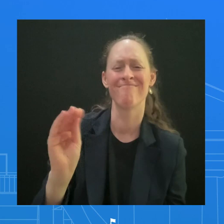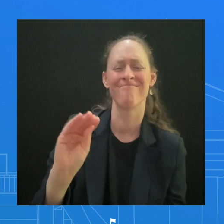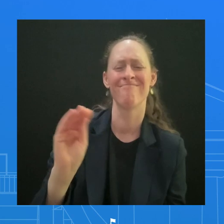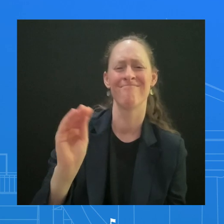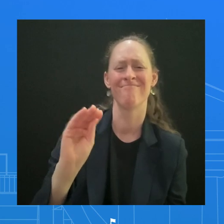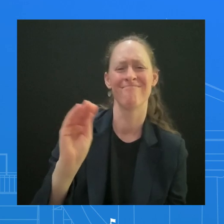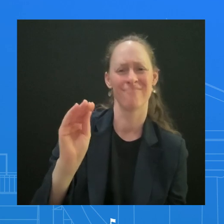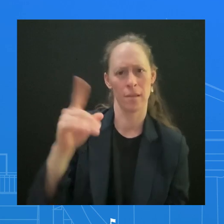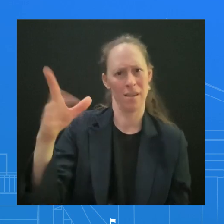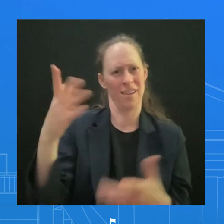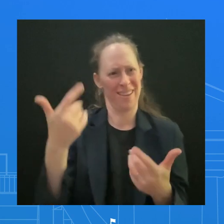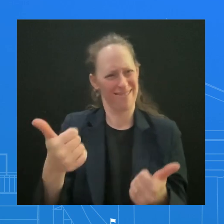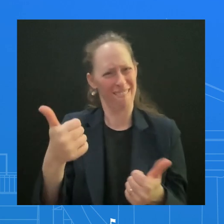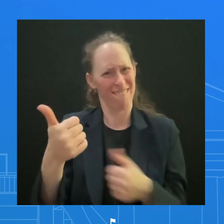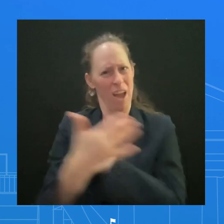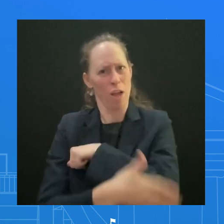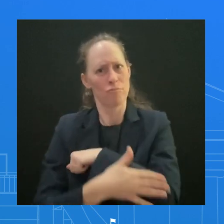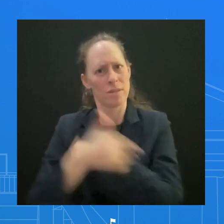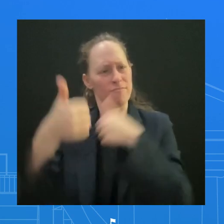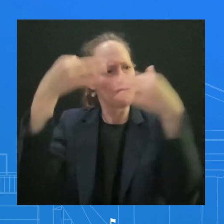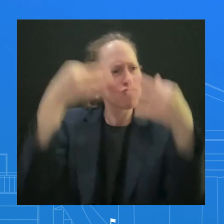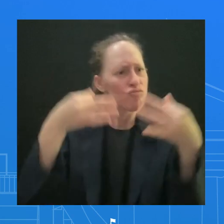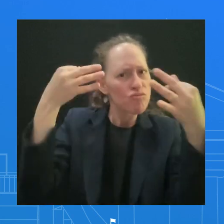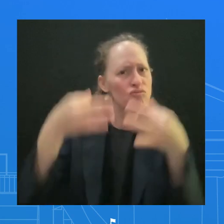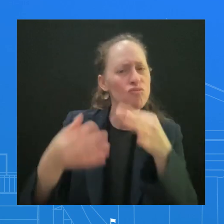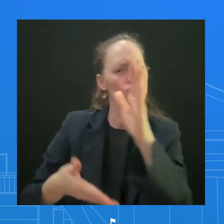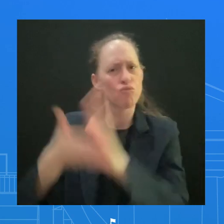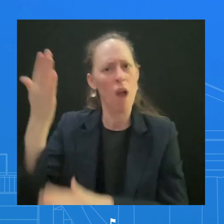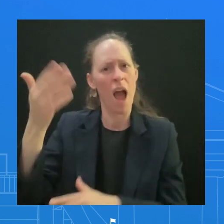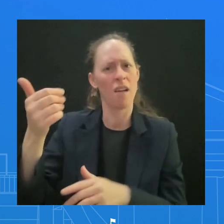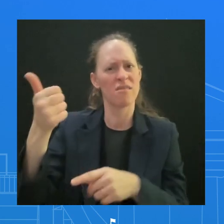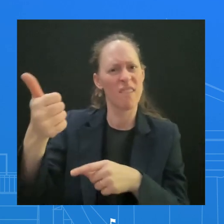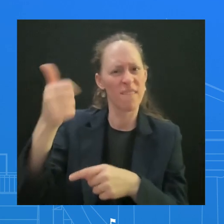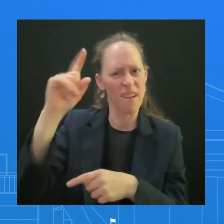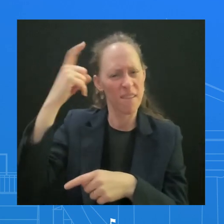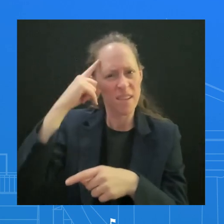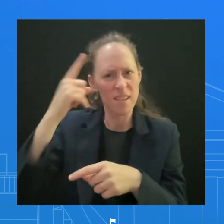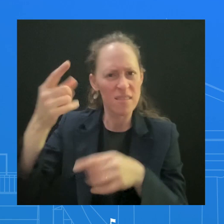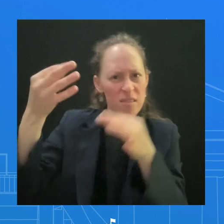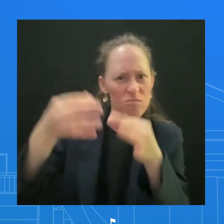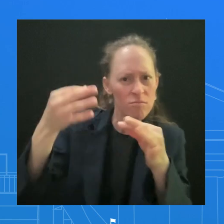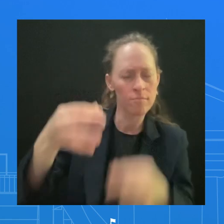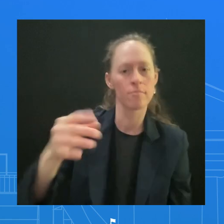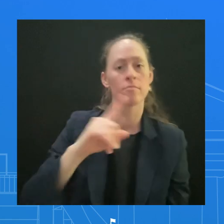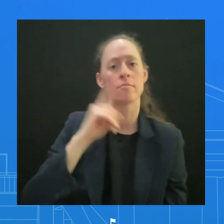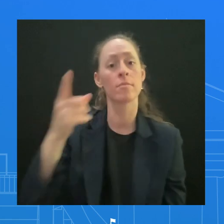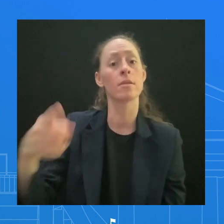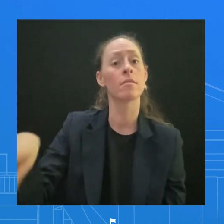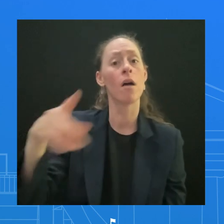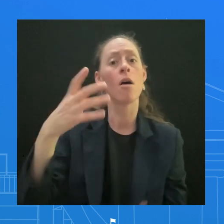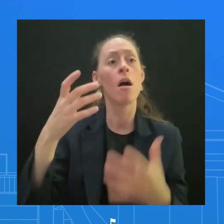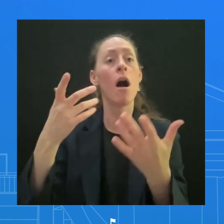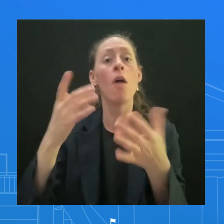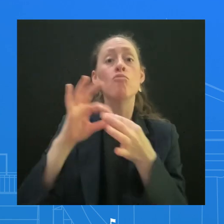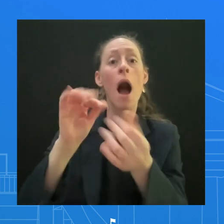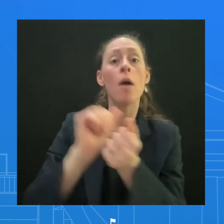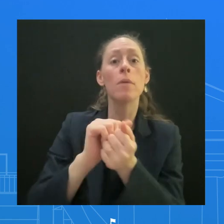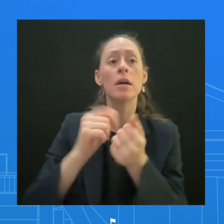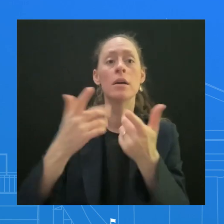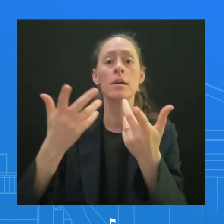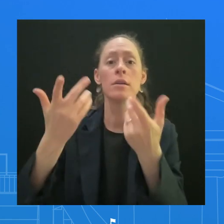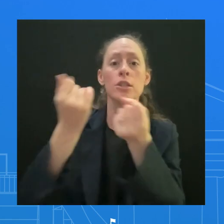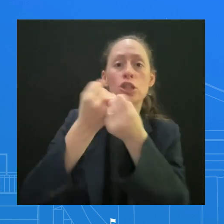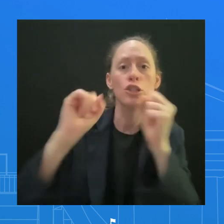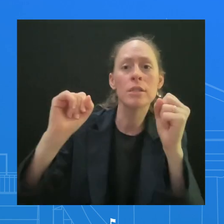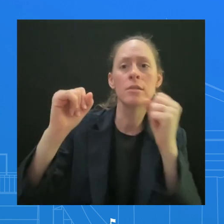exporter of security, which we welcome, and you could see a lot of that, our desire to improve the defense cooperation